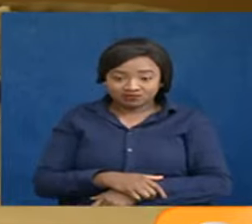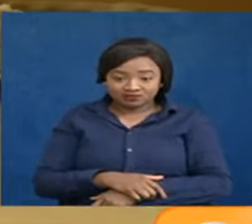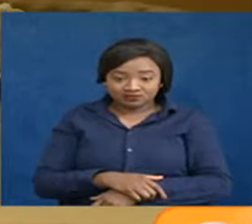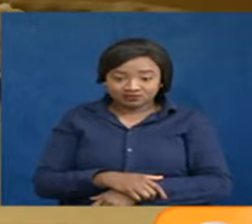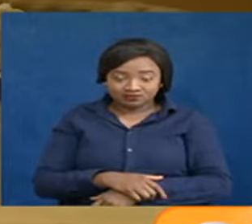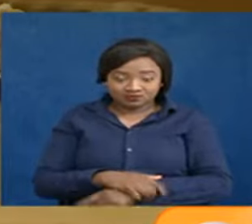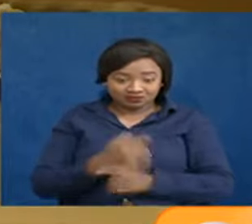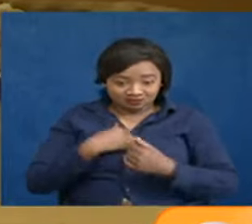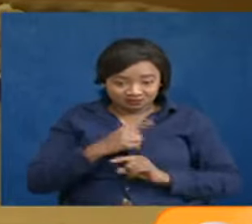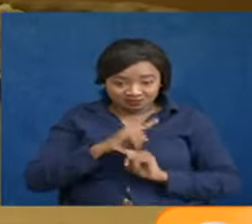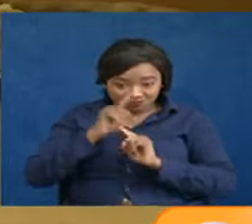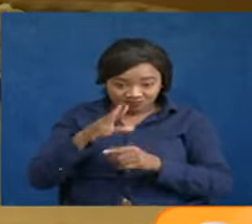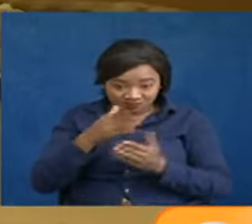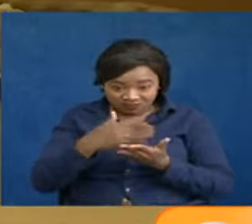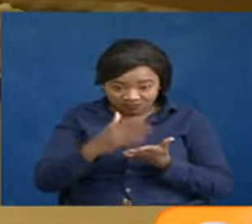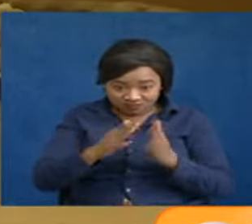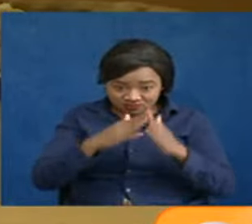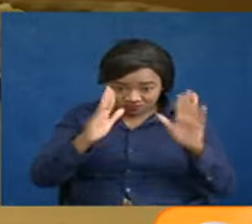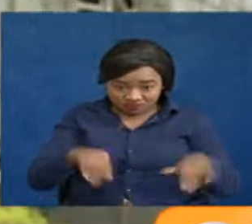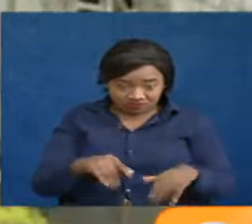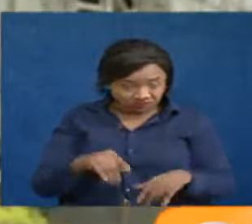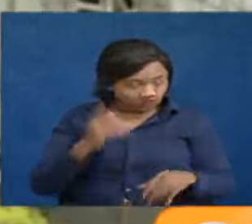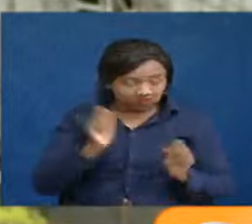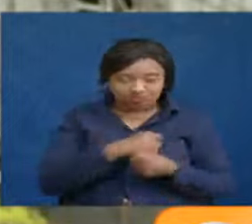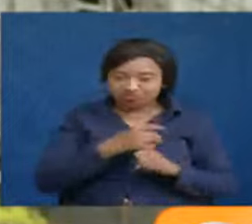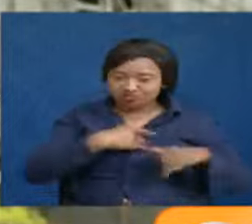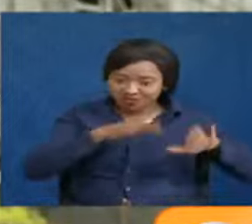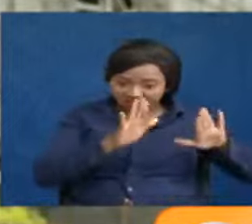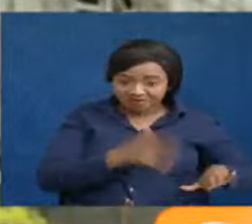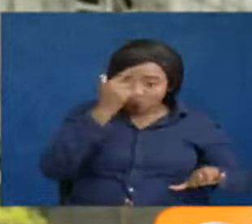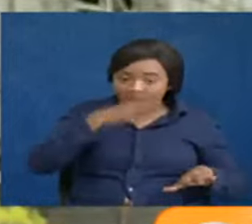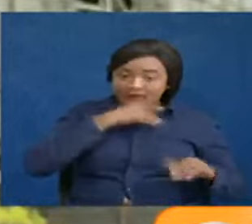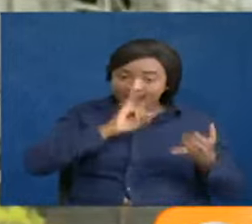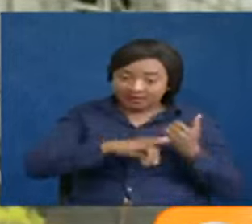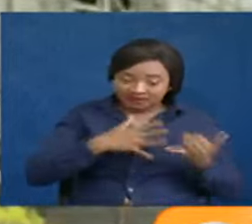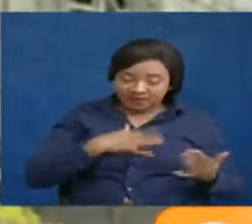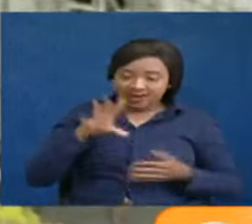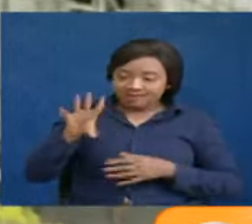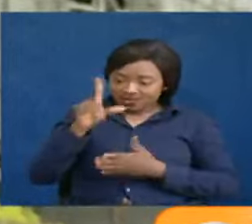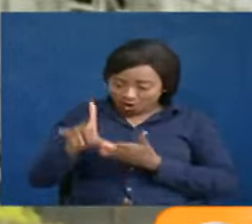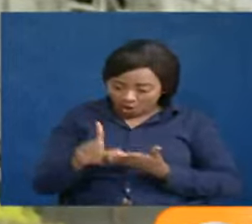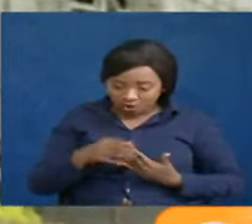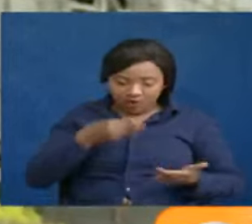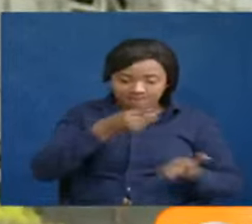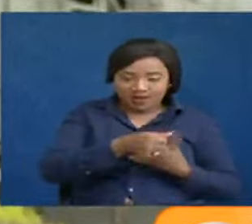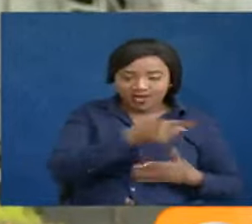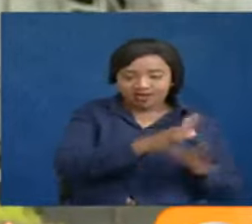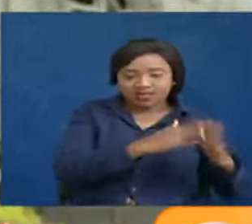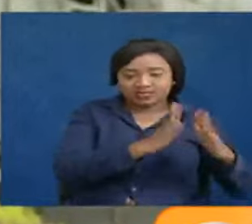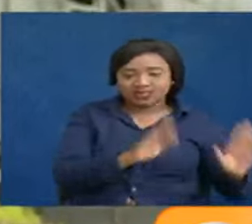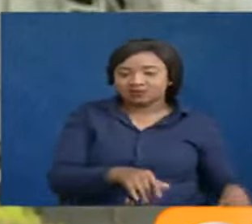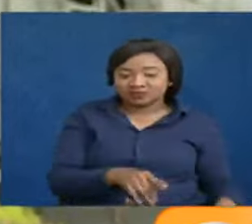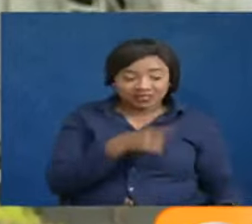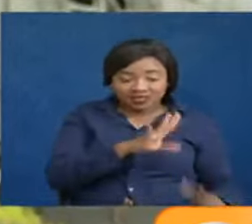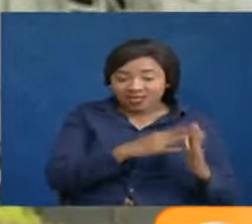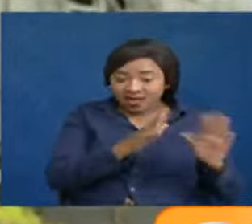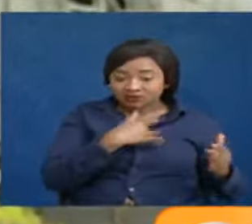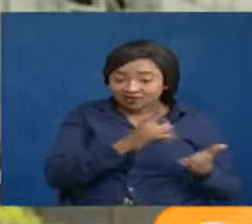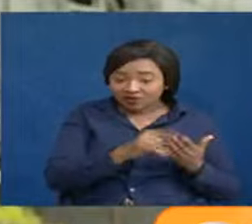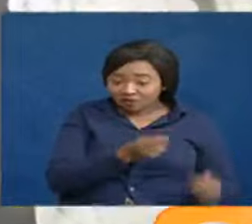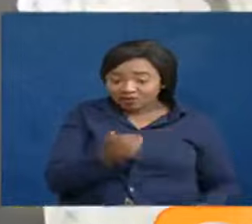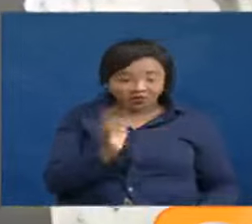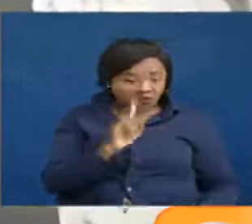hapa, niende kulipa rent mahali pengine. My husband sacrificed a lot. Akachukua mortgage, tukanunua hii nyumba na haina deni. So you want